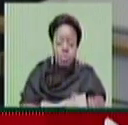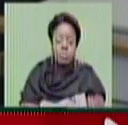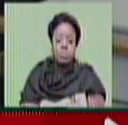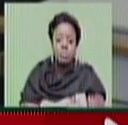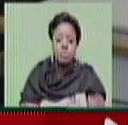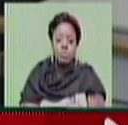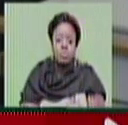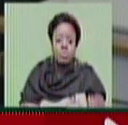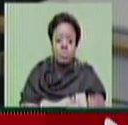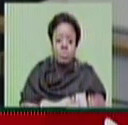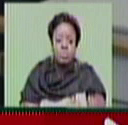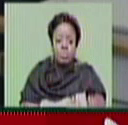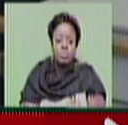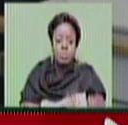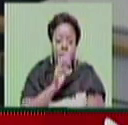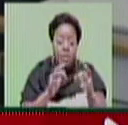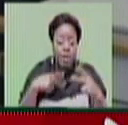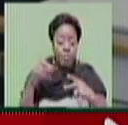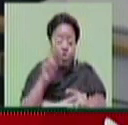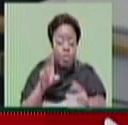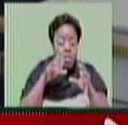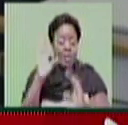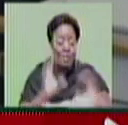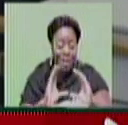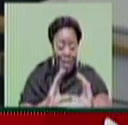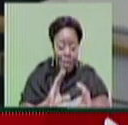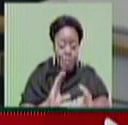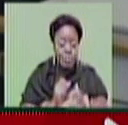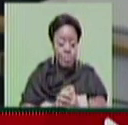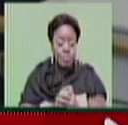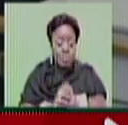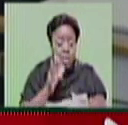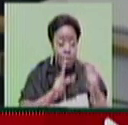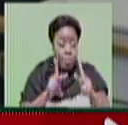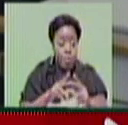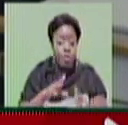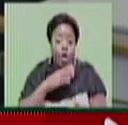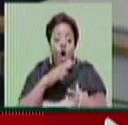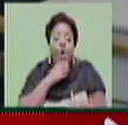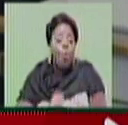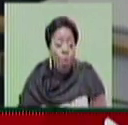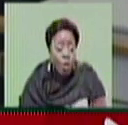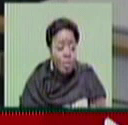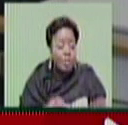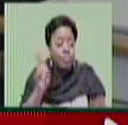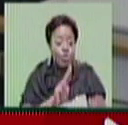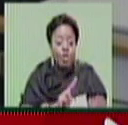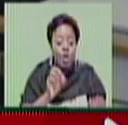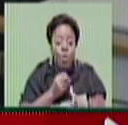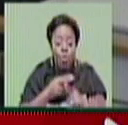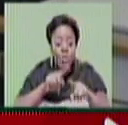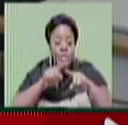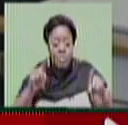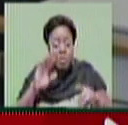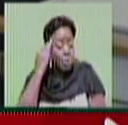whether they have to wear it in their cars, whether persons of a certain age have to wear it, whether there will be any exceptions. We don't